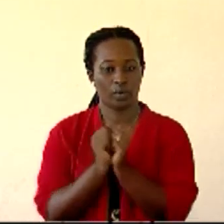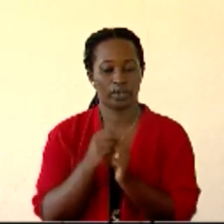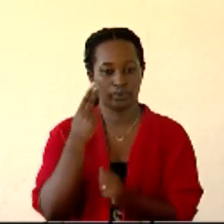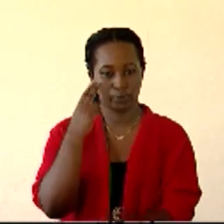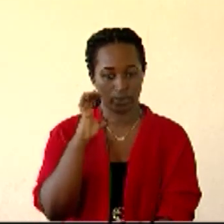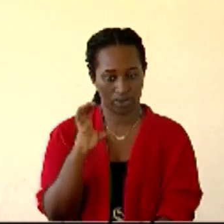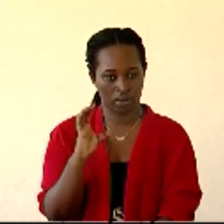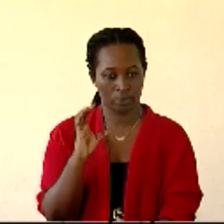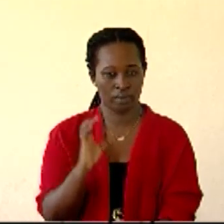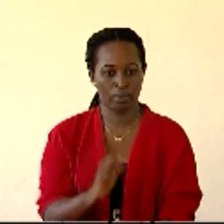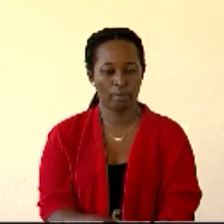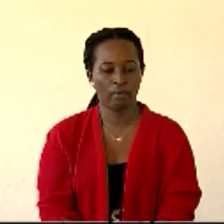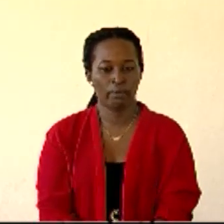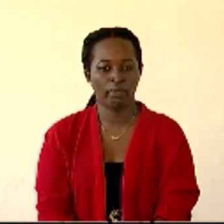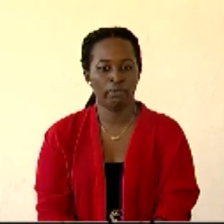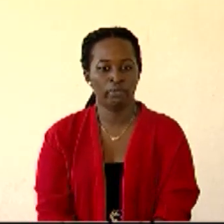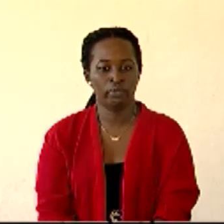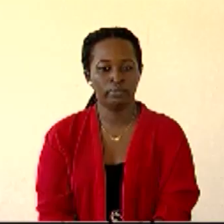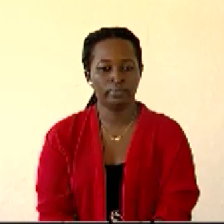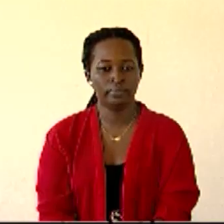atoms. So D,